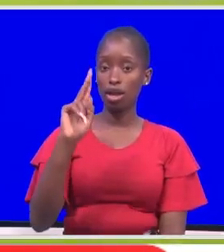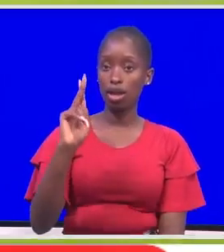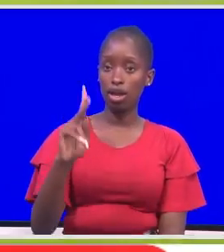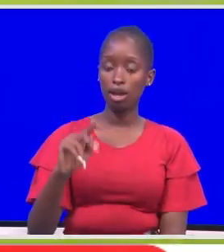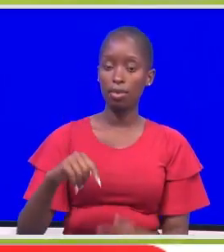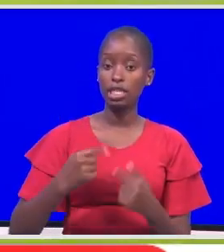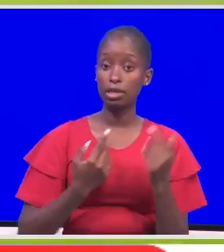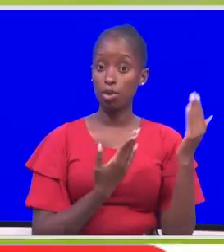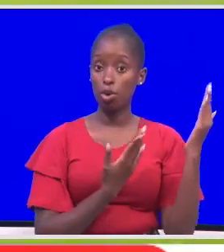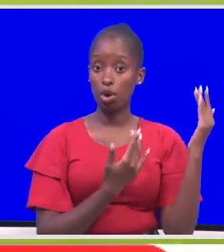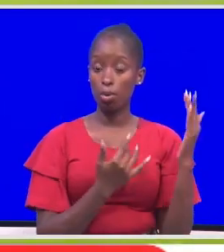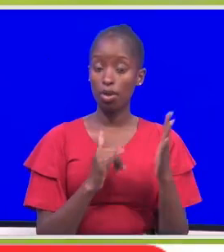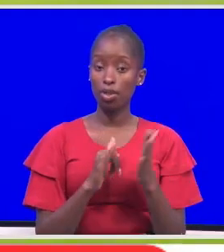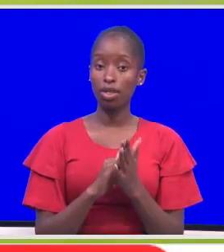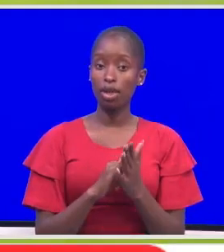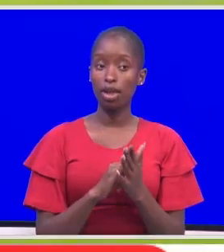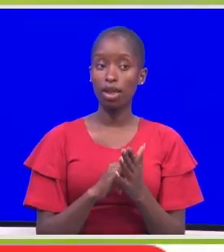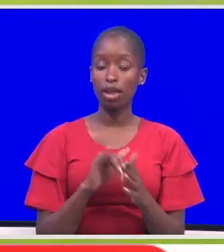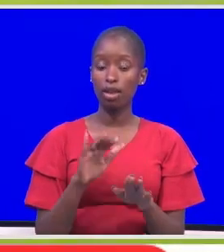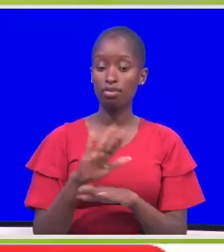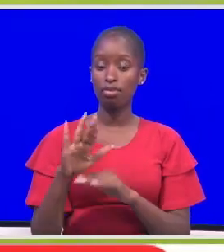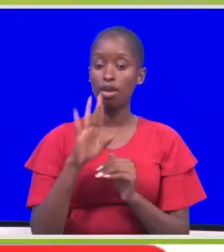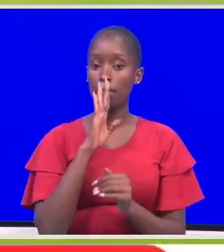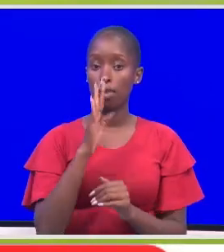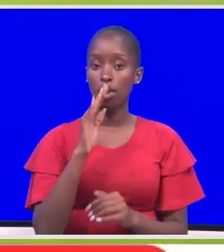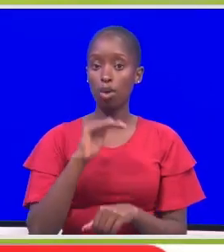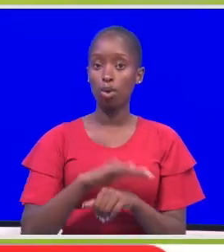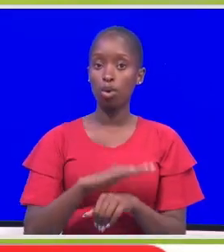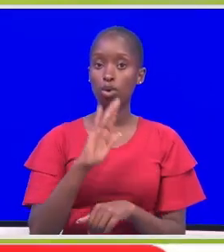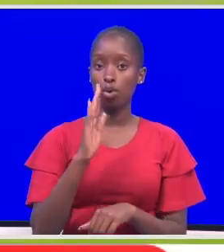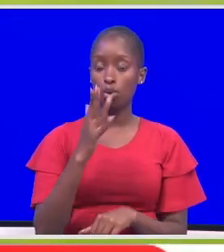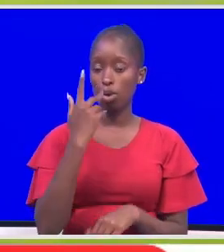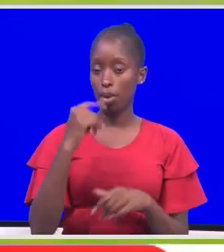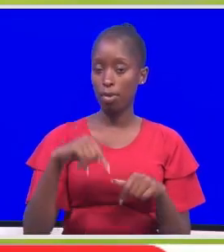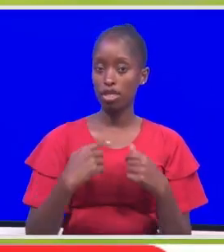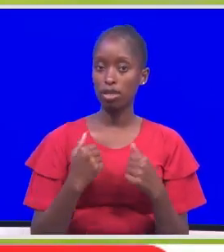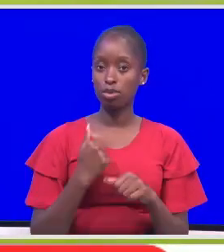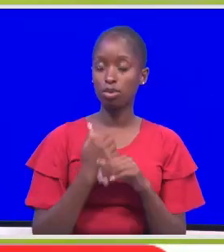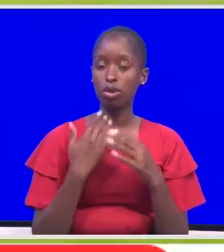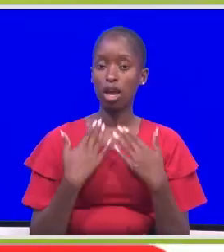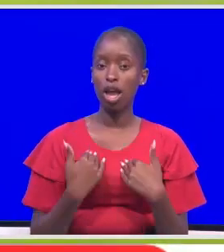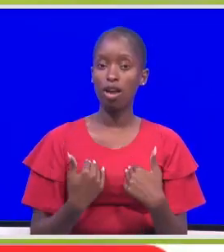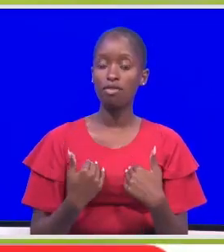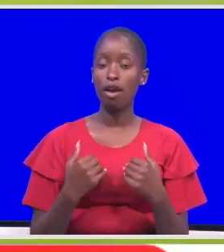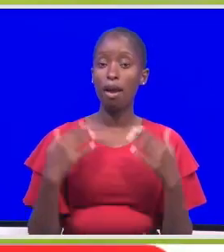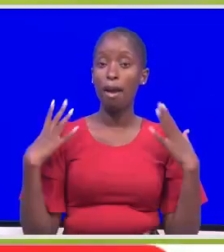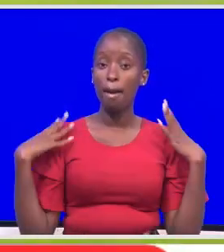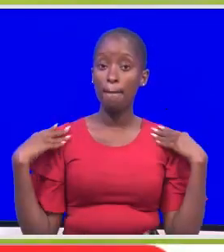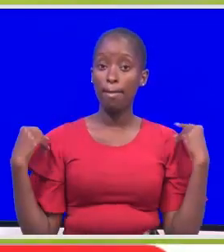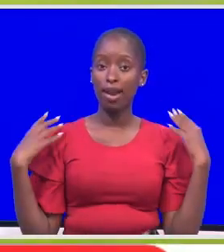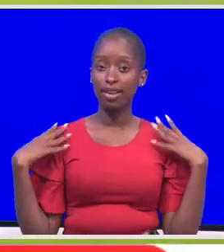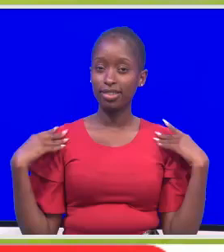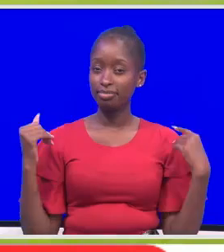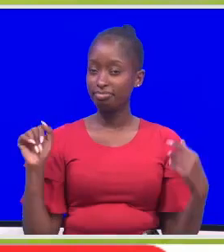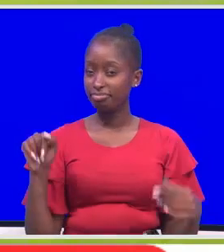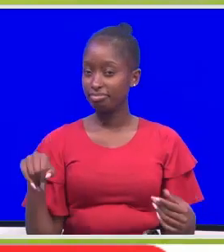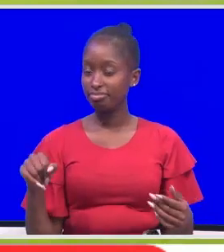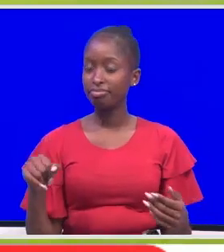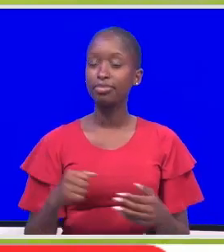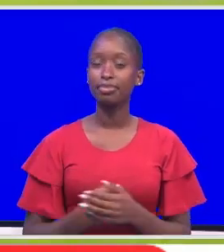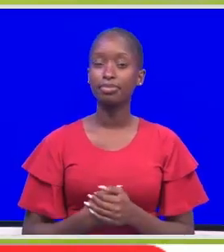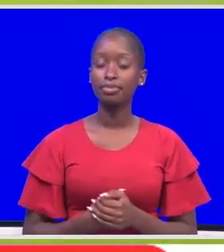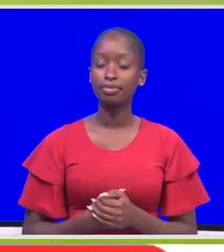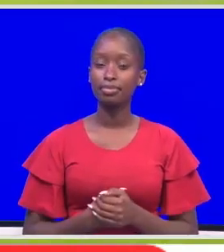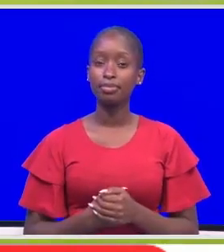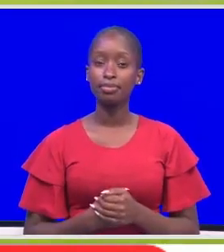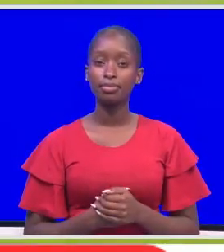be good because I've been doing practice. Yeah. And then